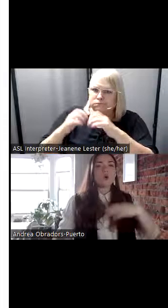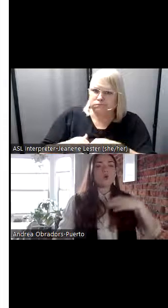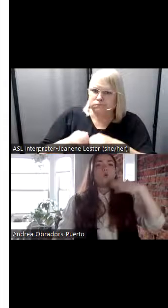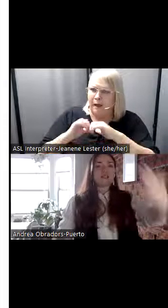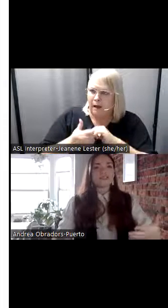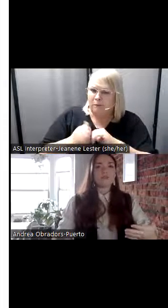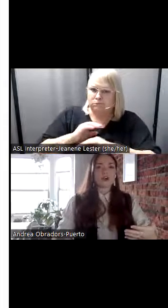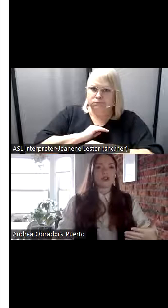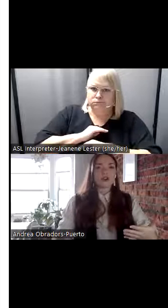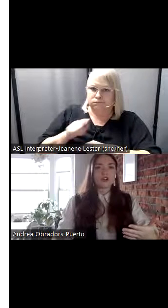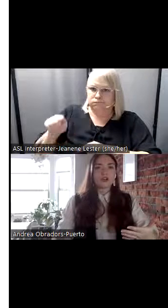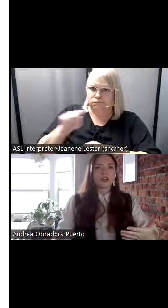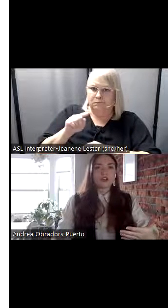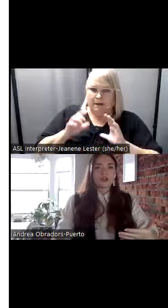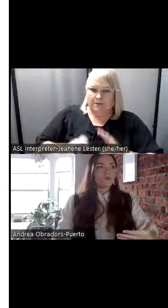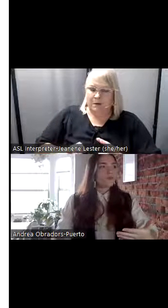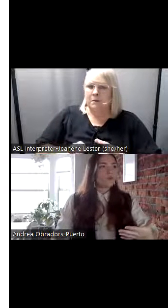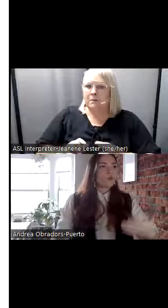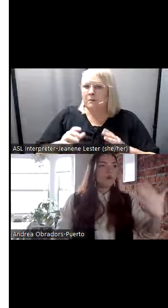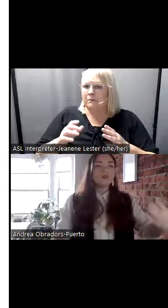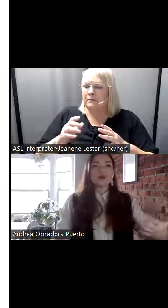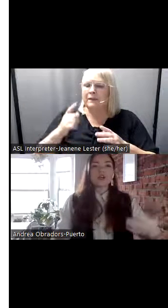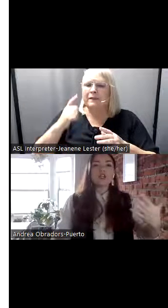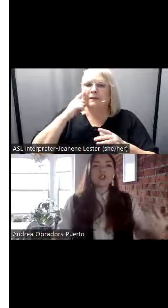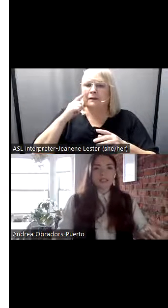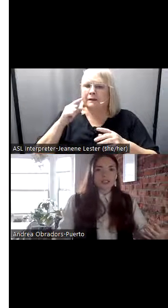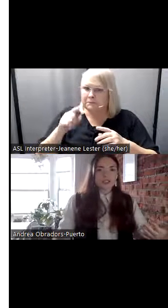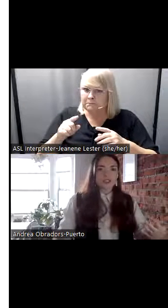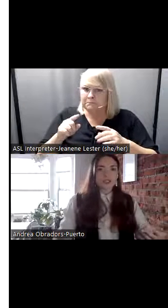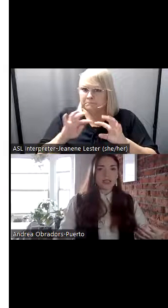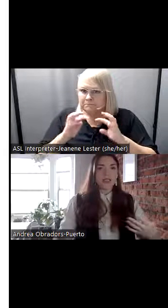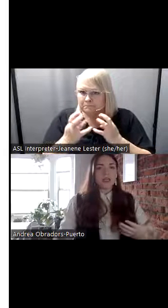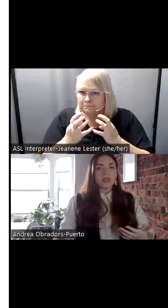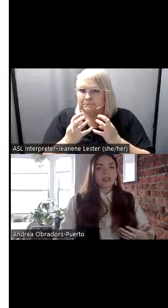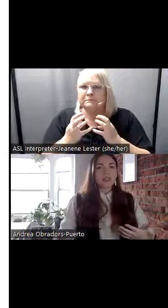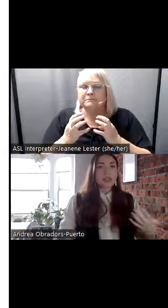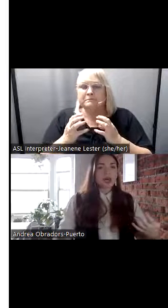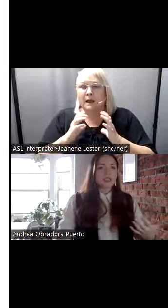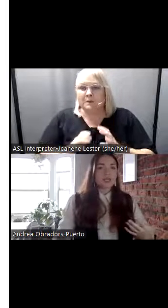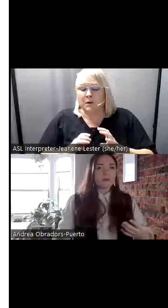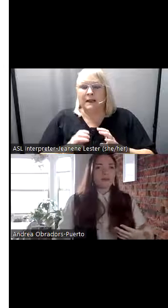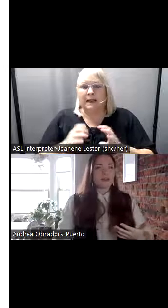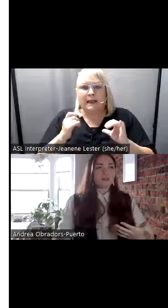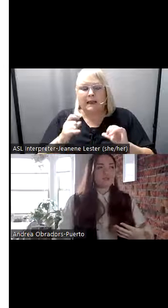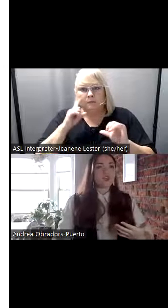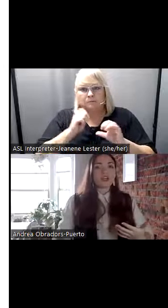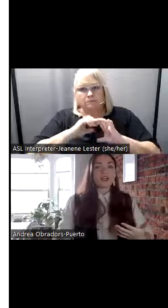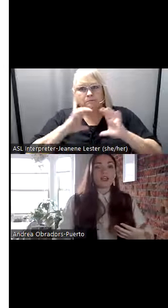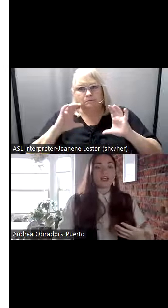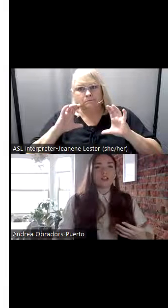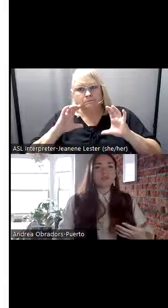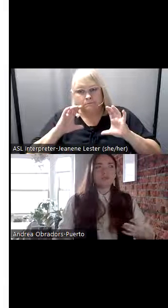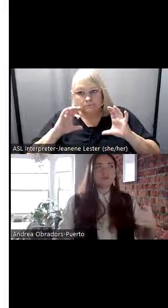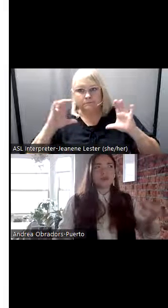we go one step further? We will find human-centered design. This is a concept